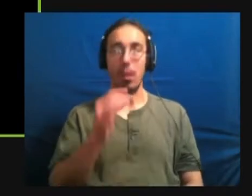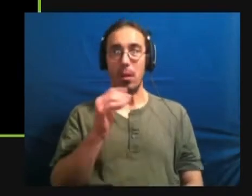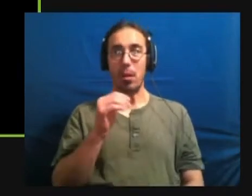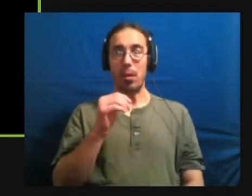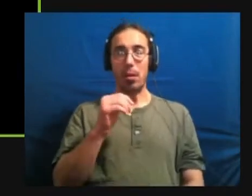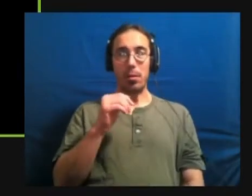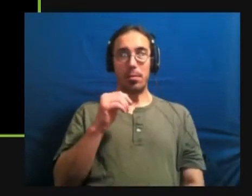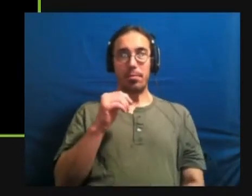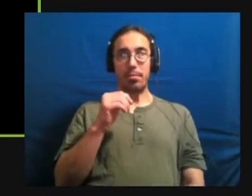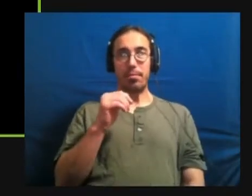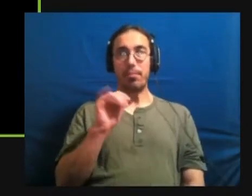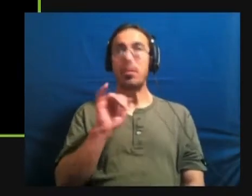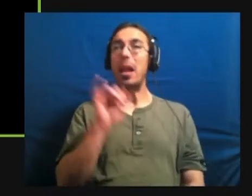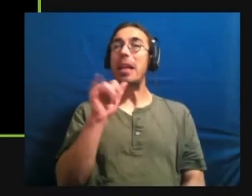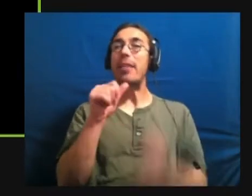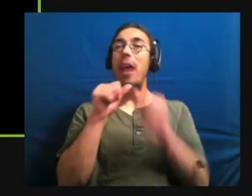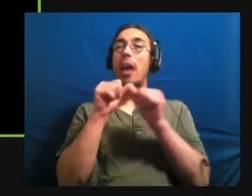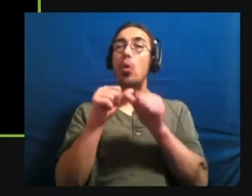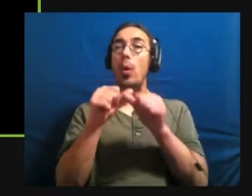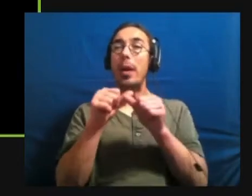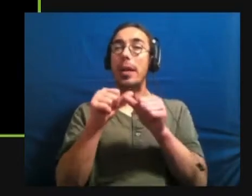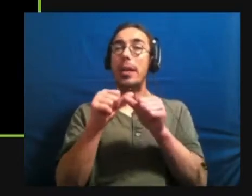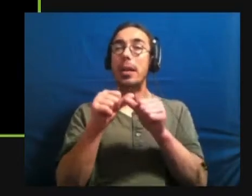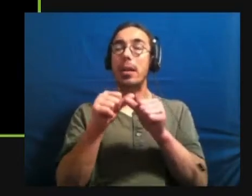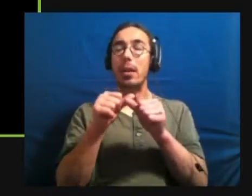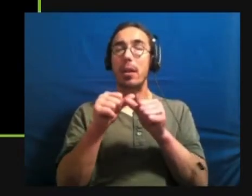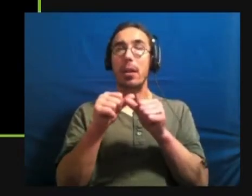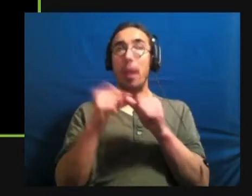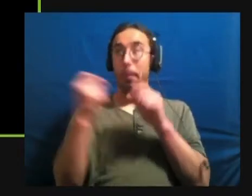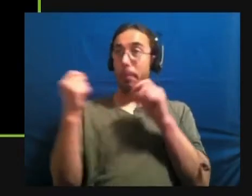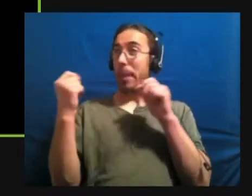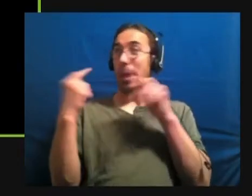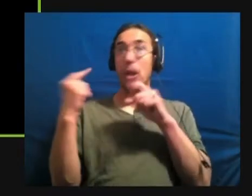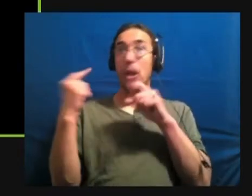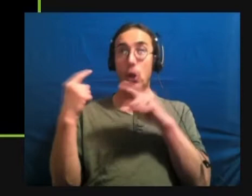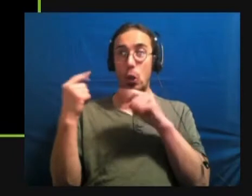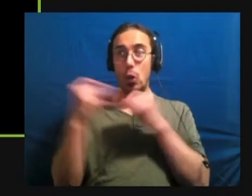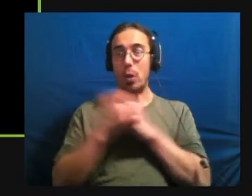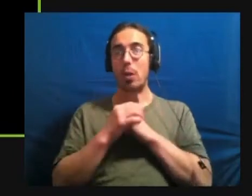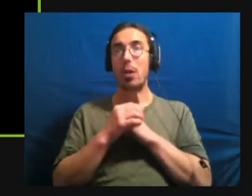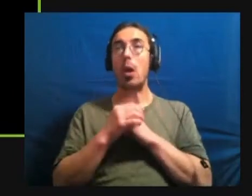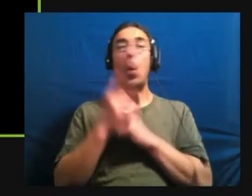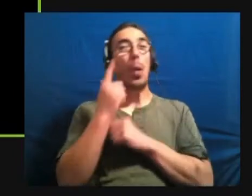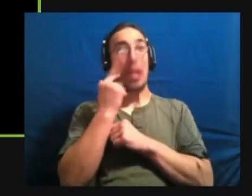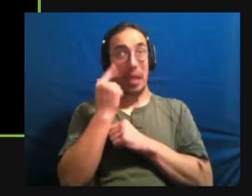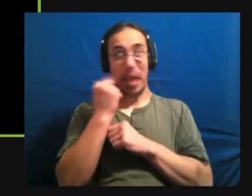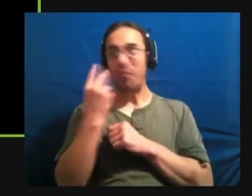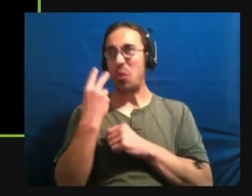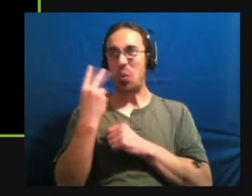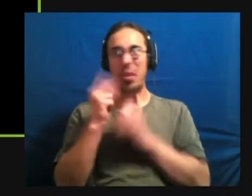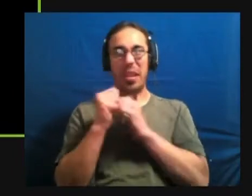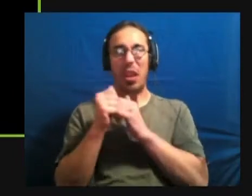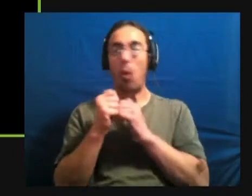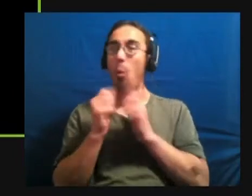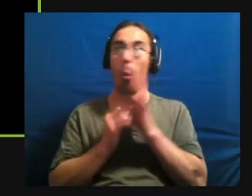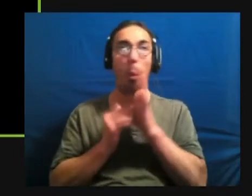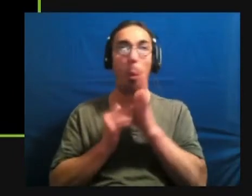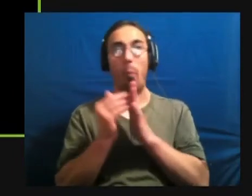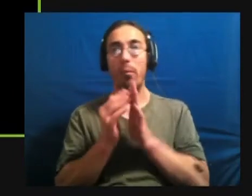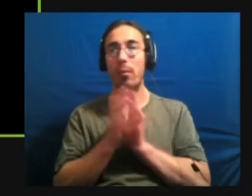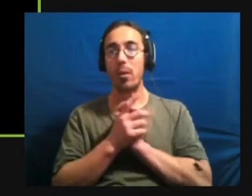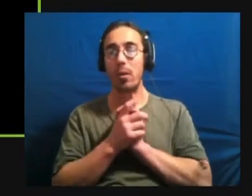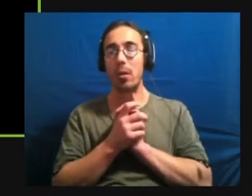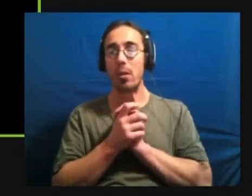like an ongoing banter. So we laugh at each other a lot. And Kate has